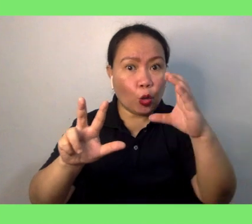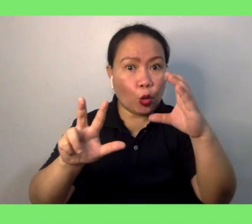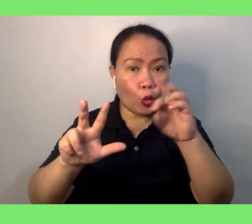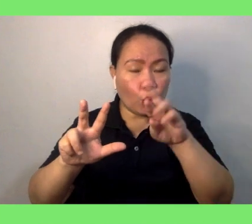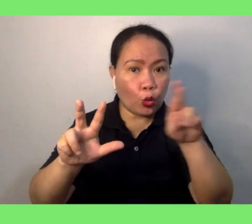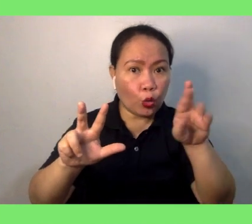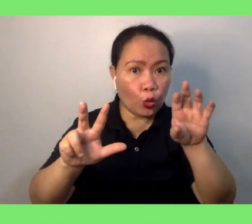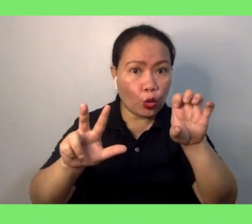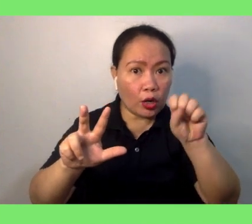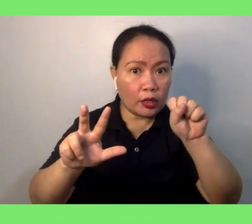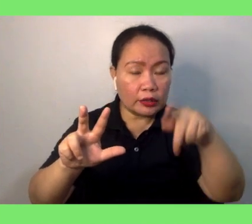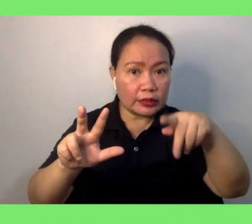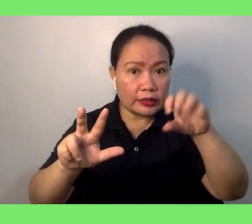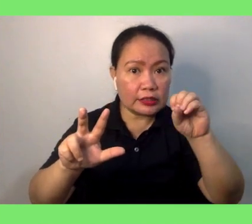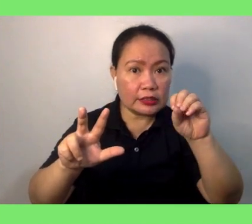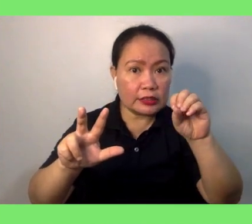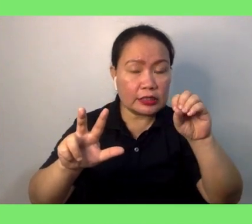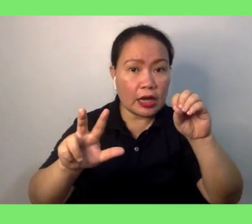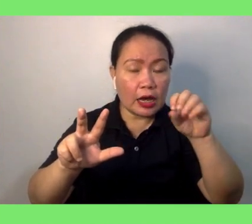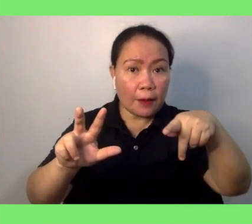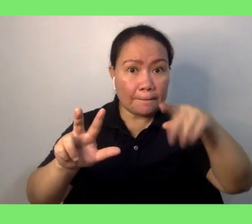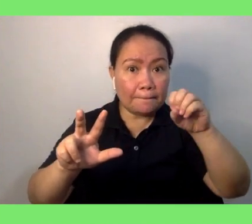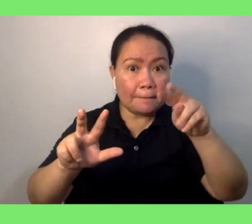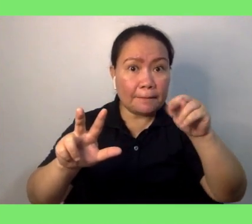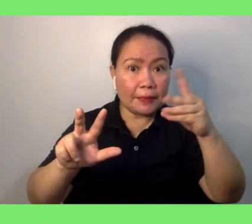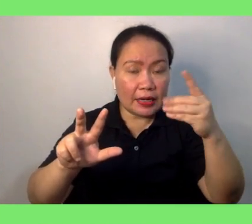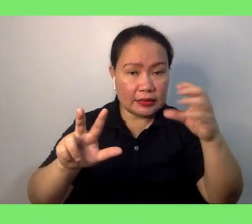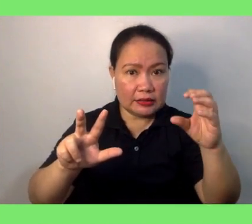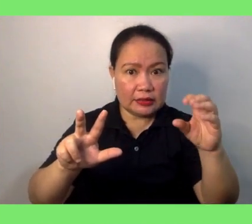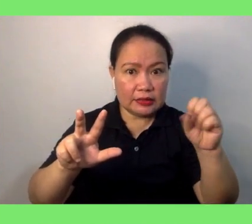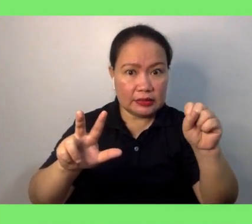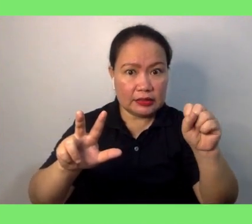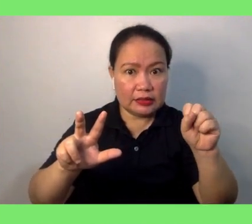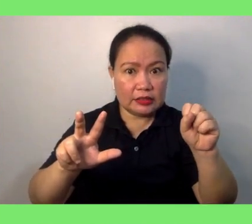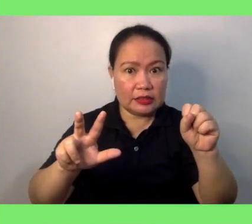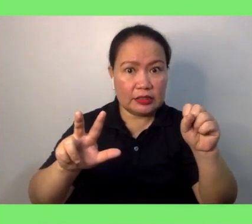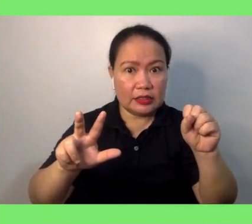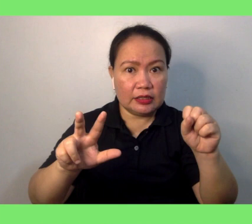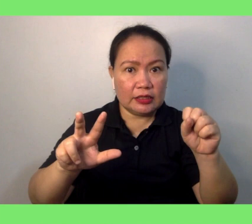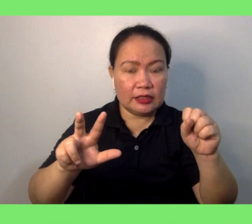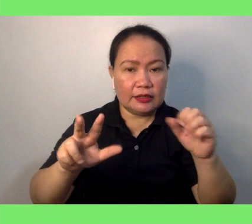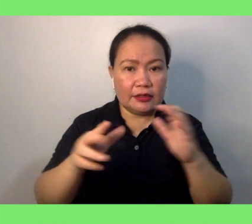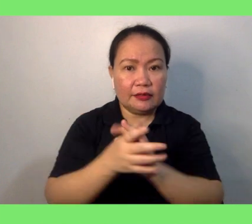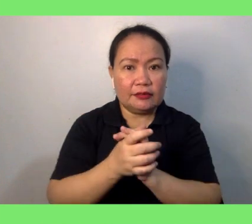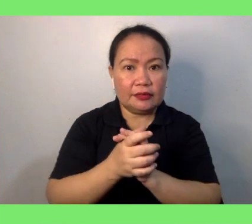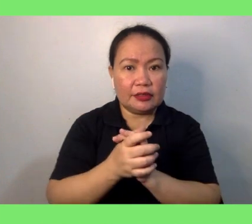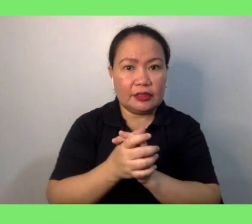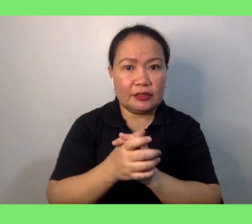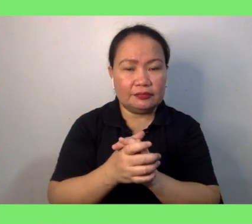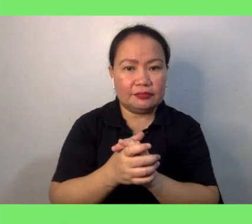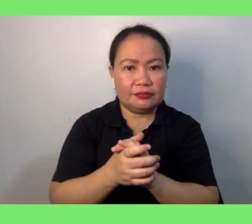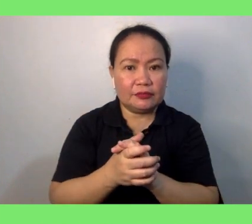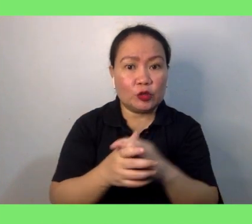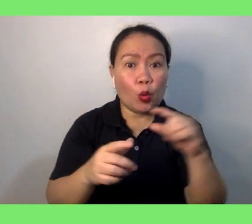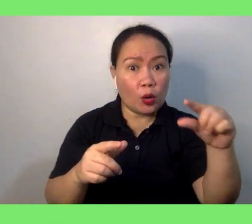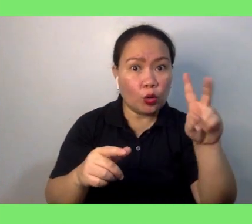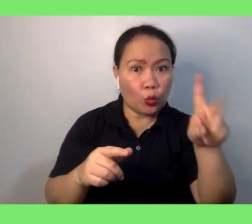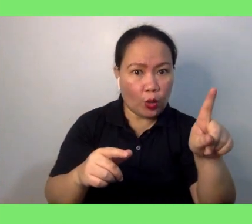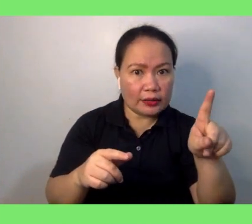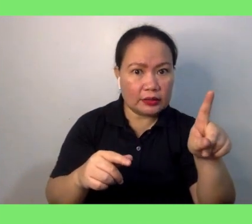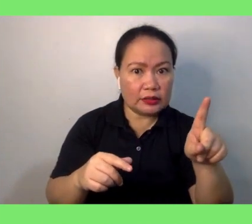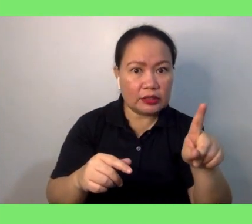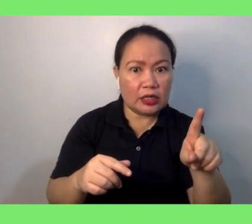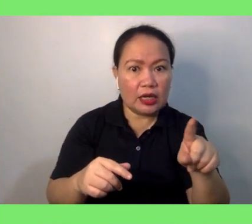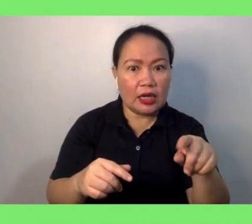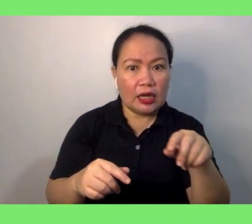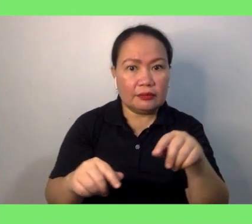mo. So, kung corresponding angles, alam natin that corresponding angles are congruent. So, ibig sabihin, si angle 3 at